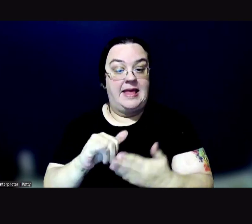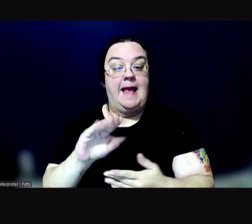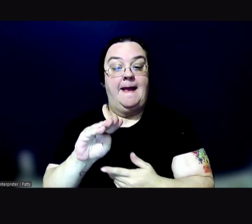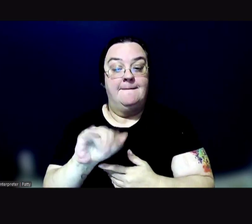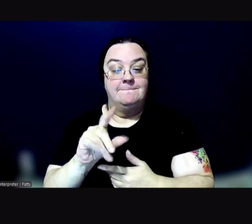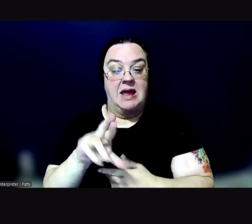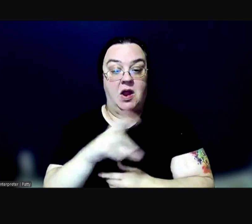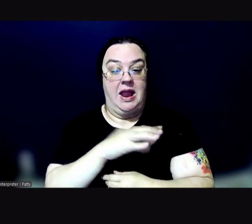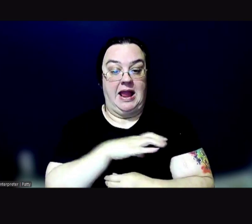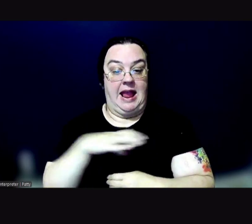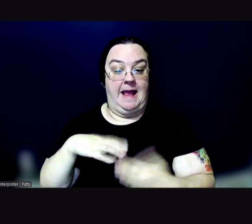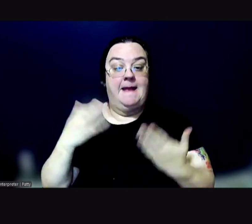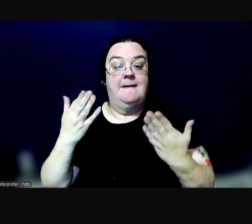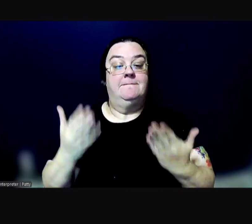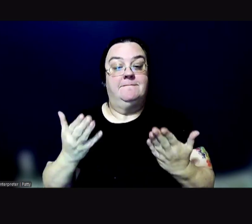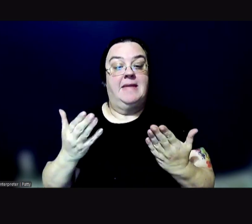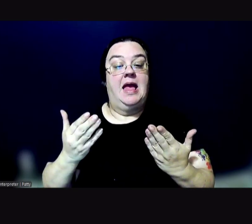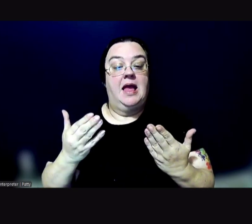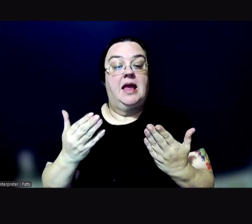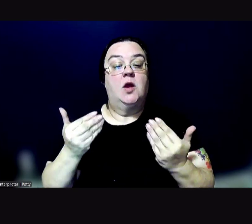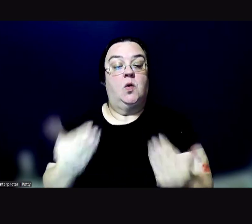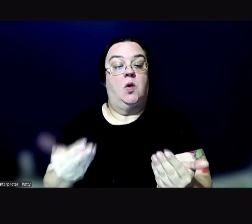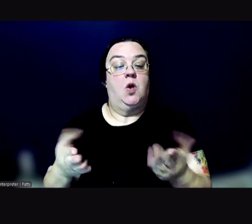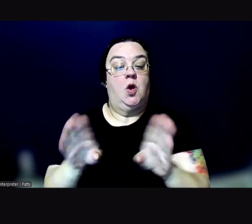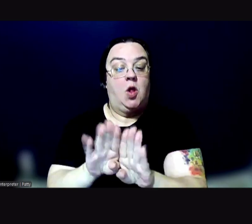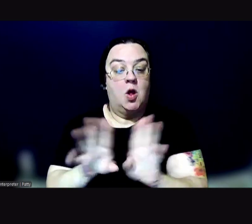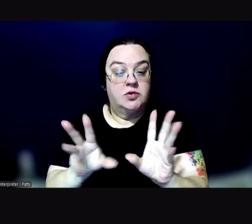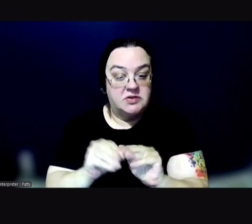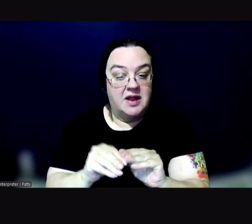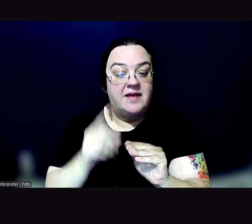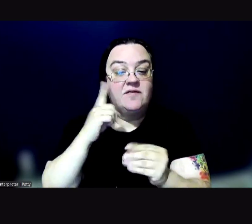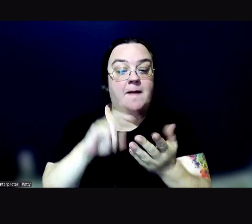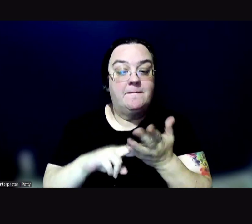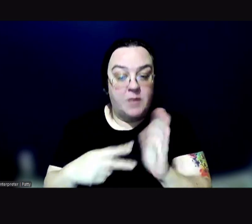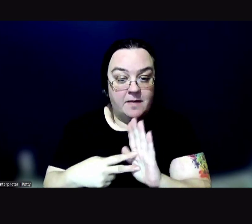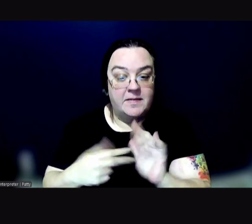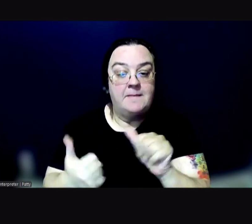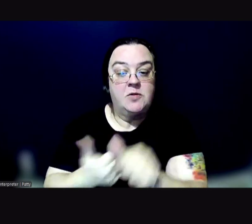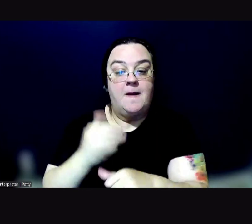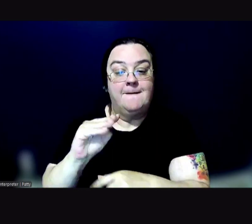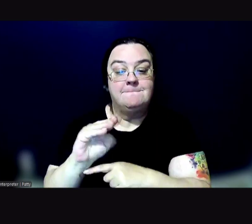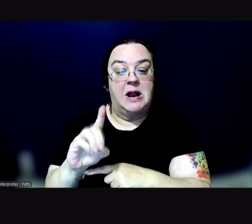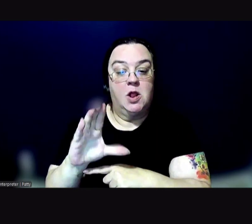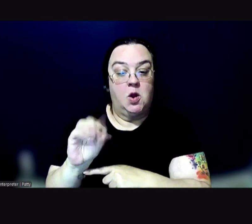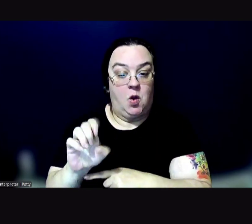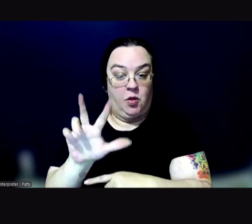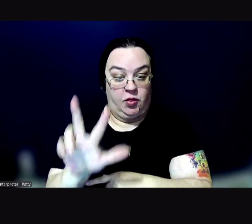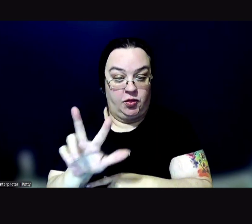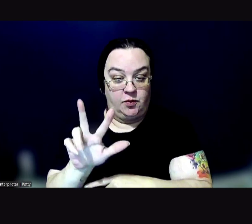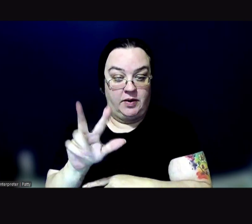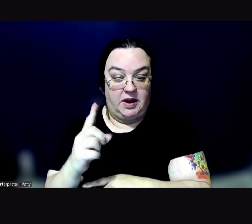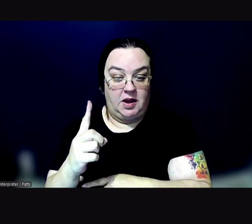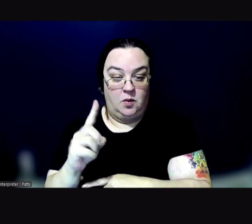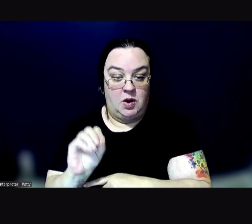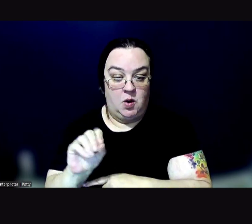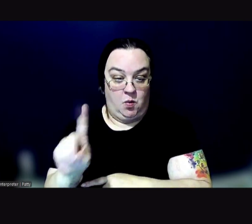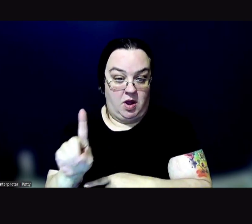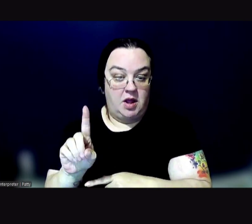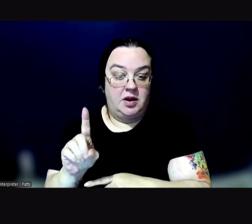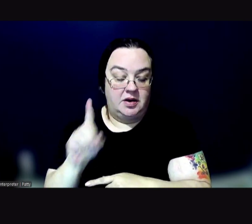into closed session for the purposes of pursuant to Maryland Code 3.101 of the general provisions article.